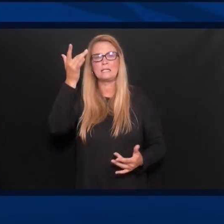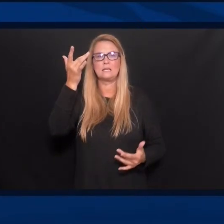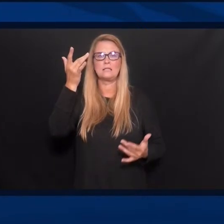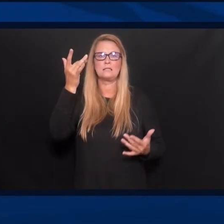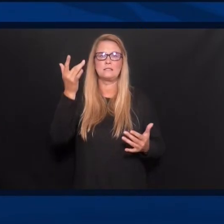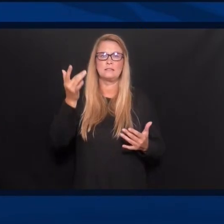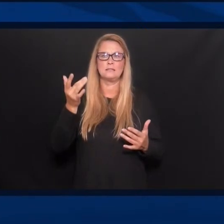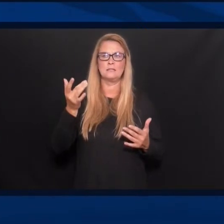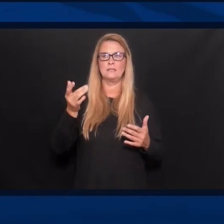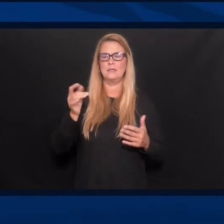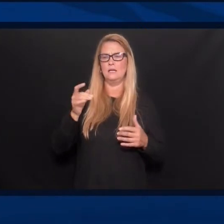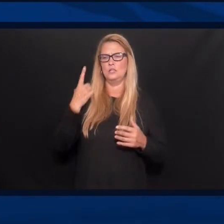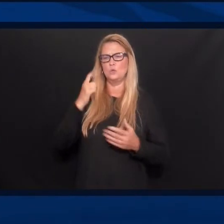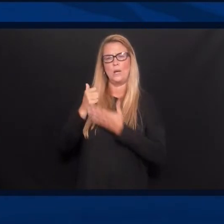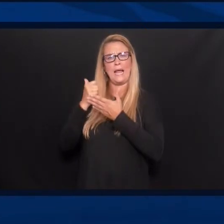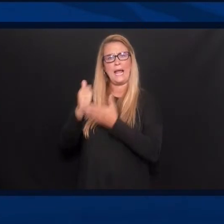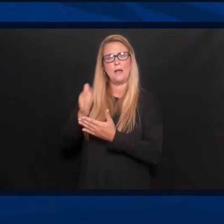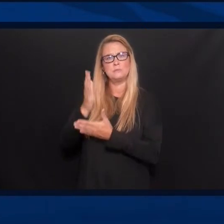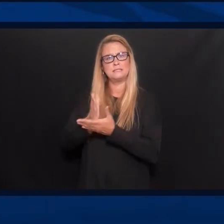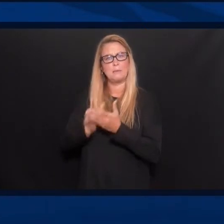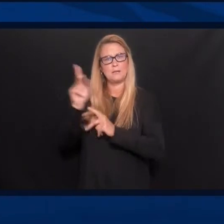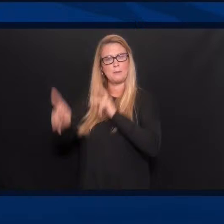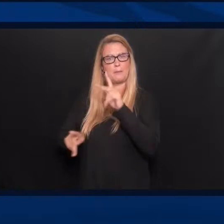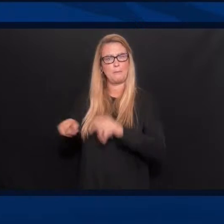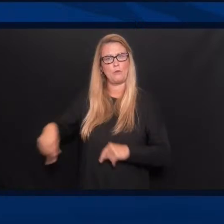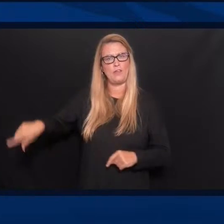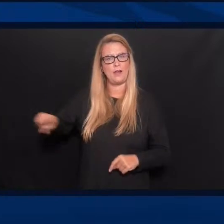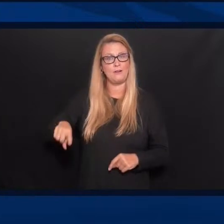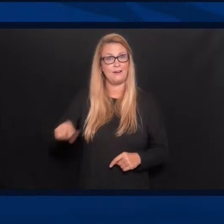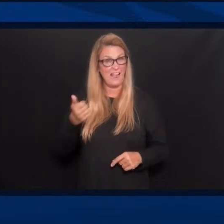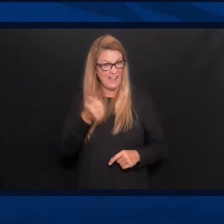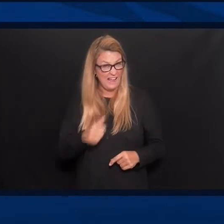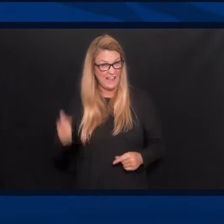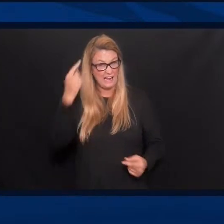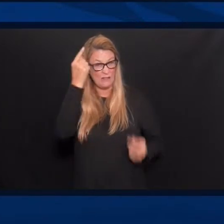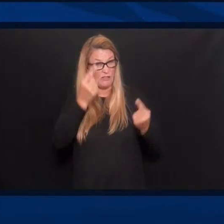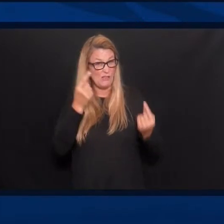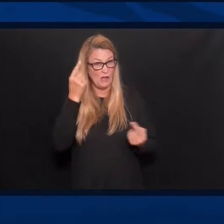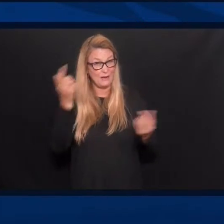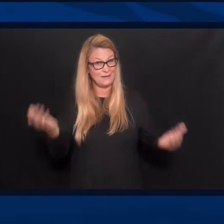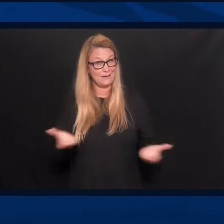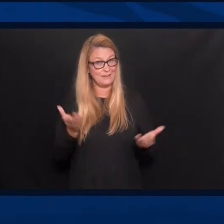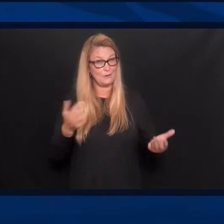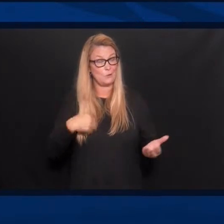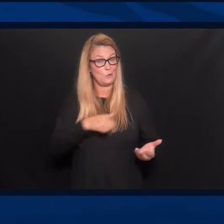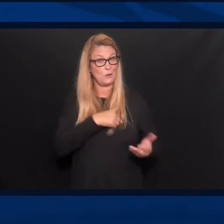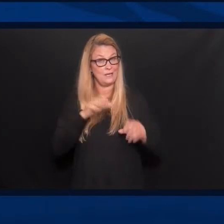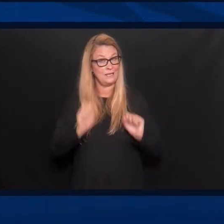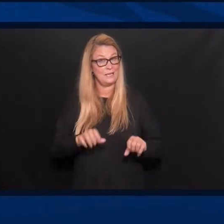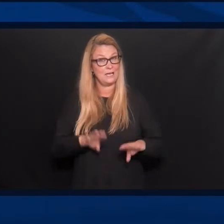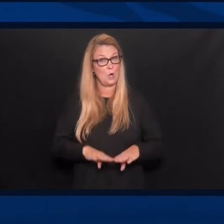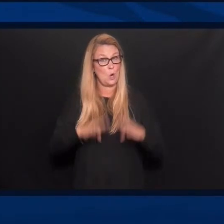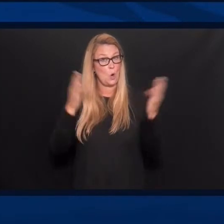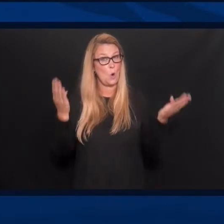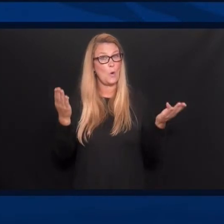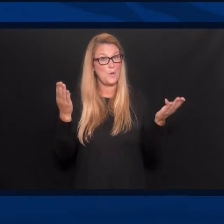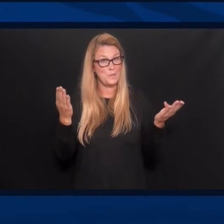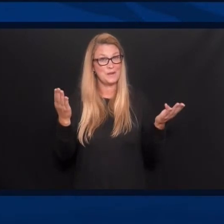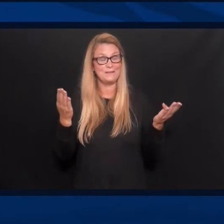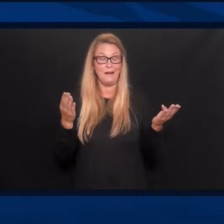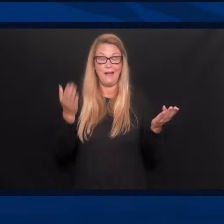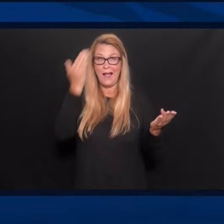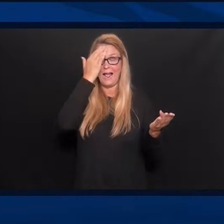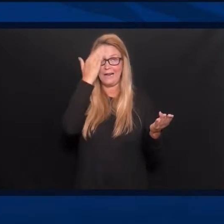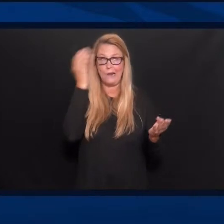those circumstances and some of those symptoms. Has there been any thought here in West Virginia to opening, just another thing for you to look at, for you